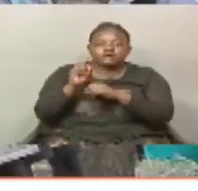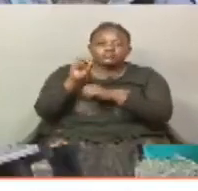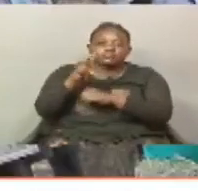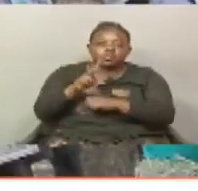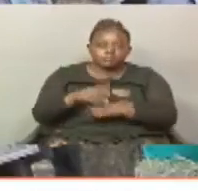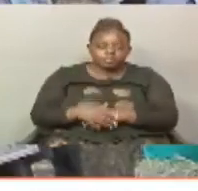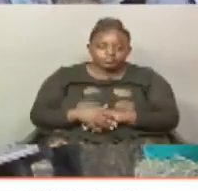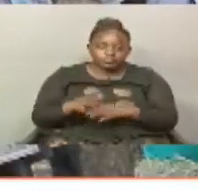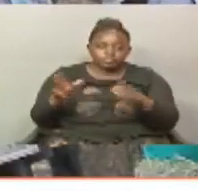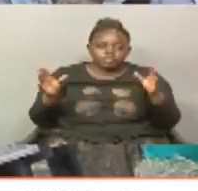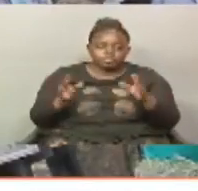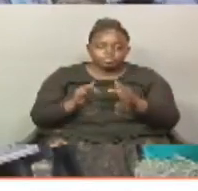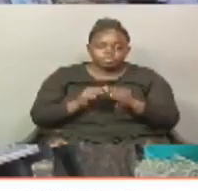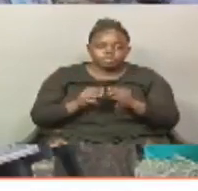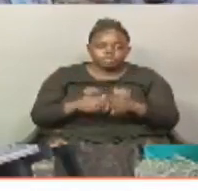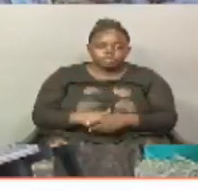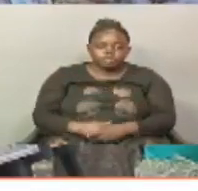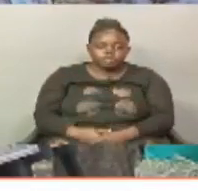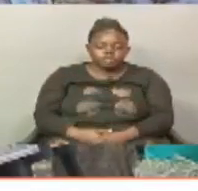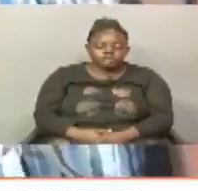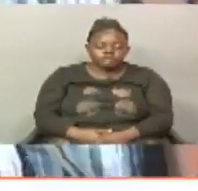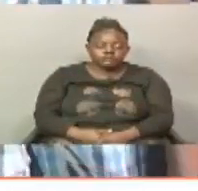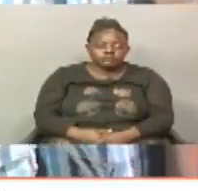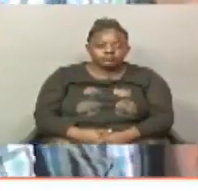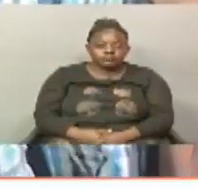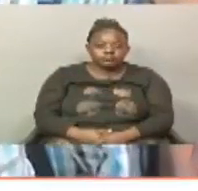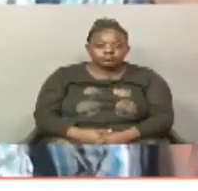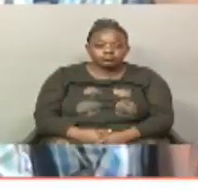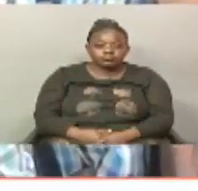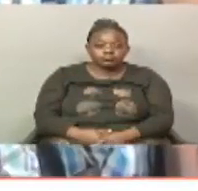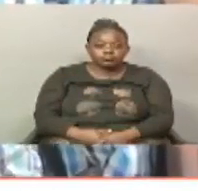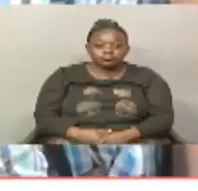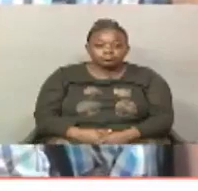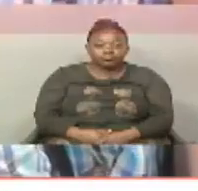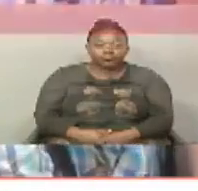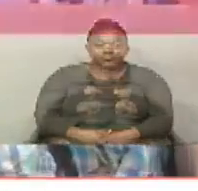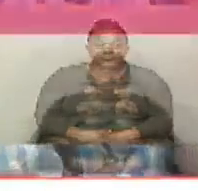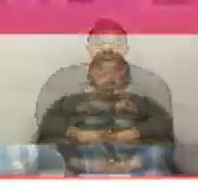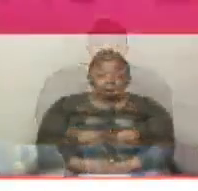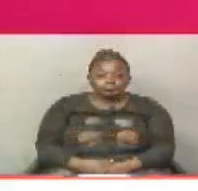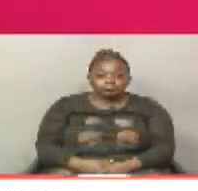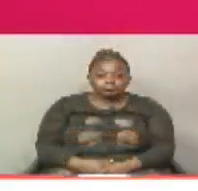12. Ismail Nsubuga yakusakidde eggulire lino ku Bukedde TV.